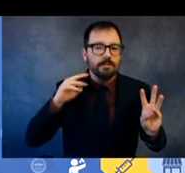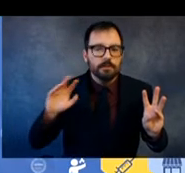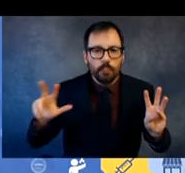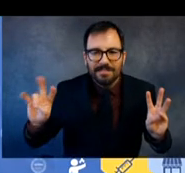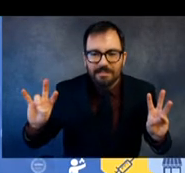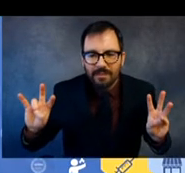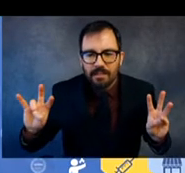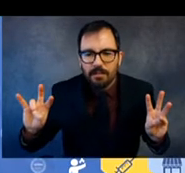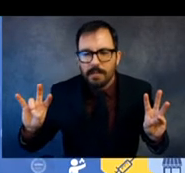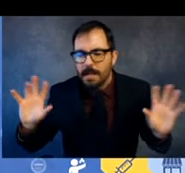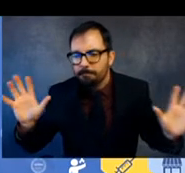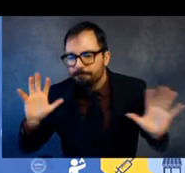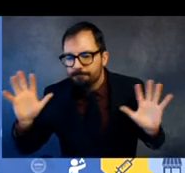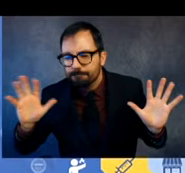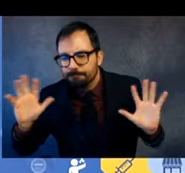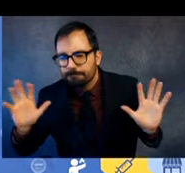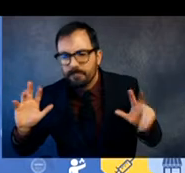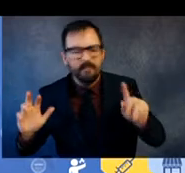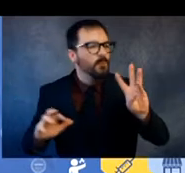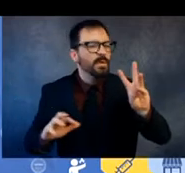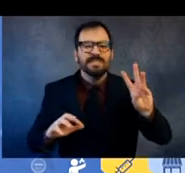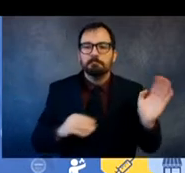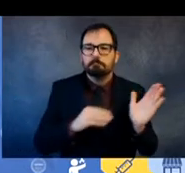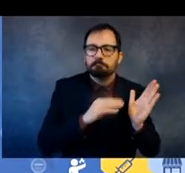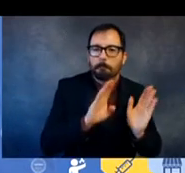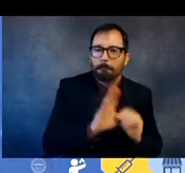37. I